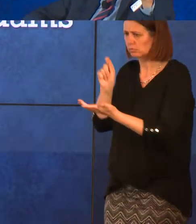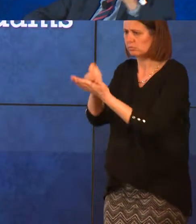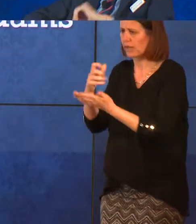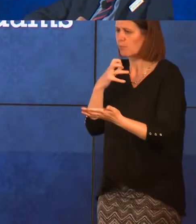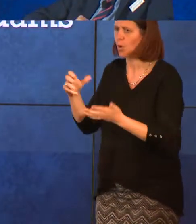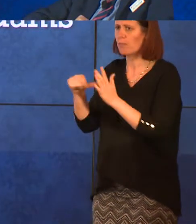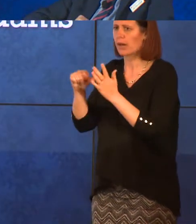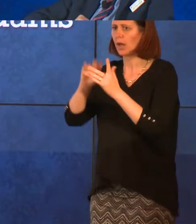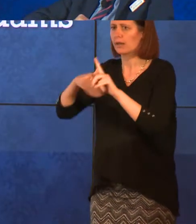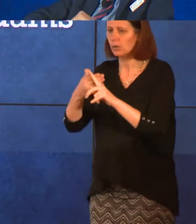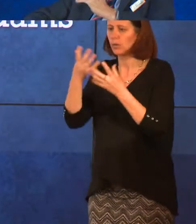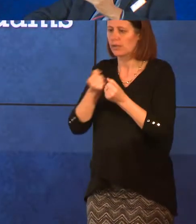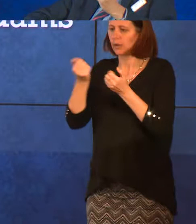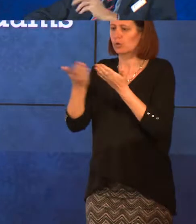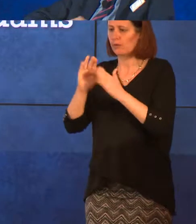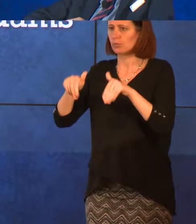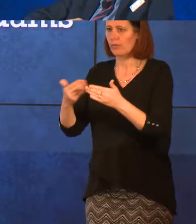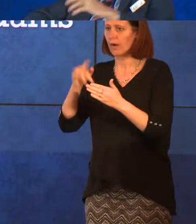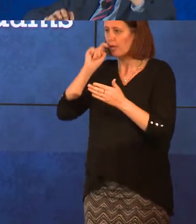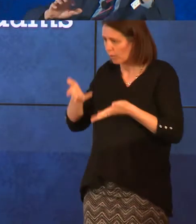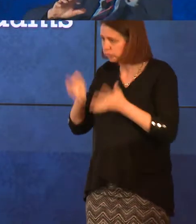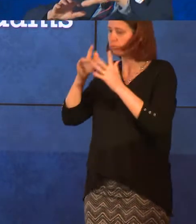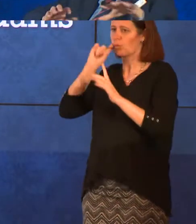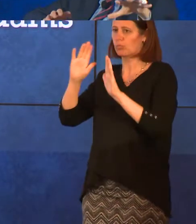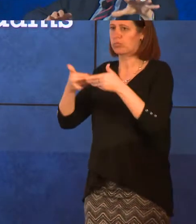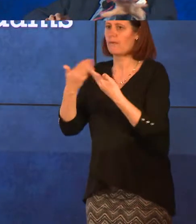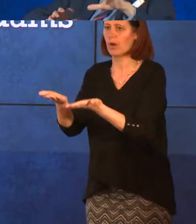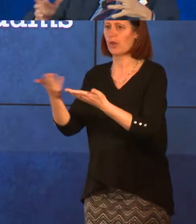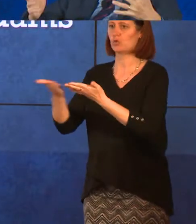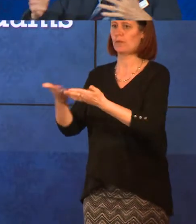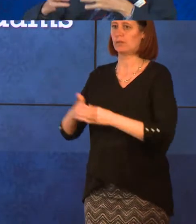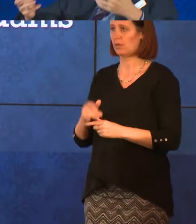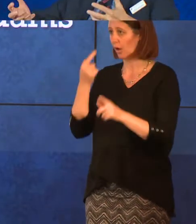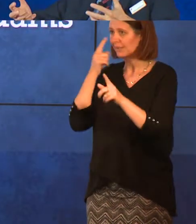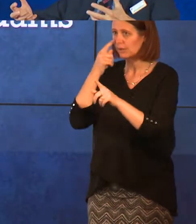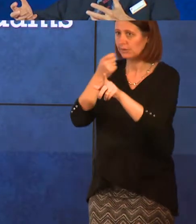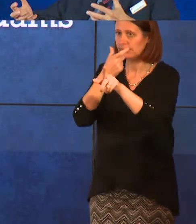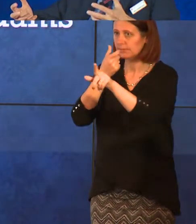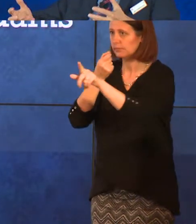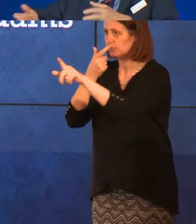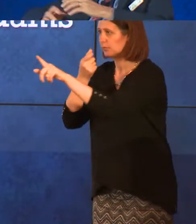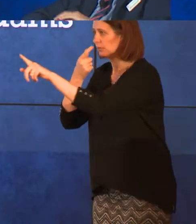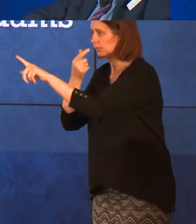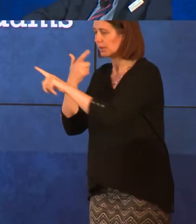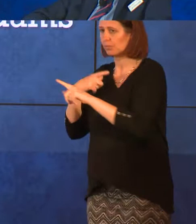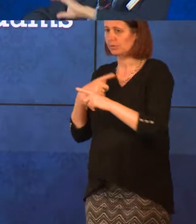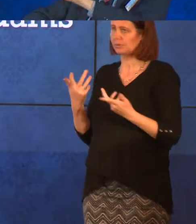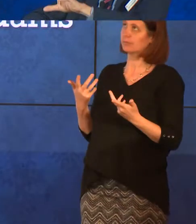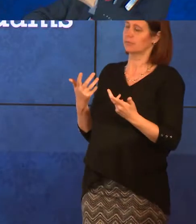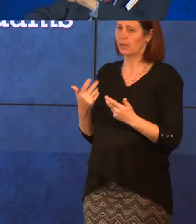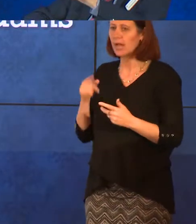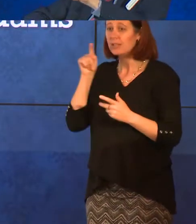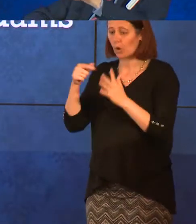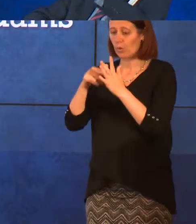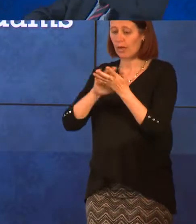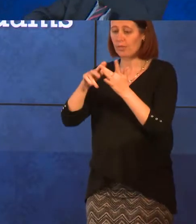until we get a service provider who will be willing to provide the service. And I can see smiles around the room because this is not how it's played out, of course. So thin